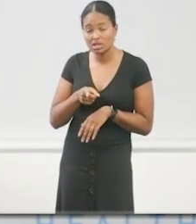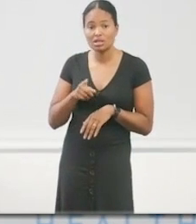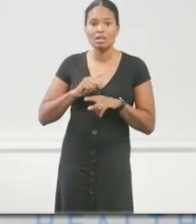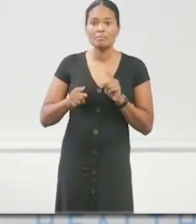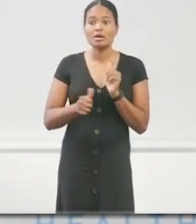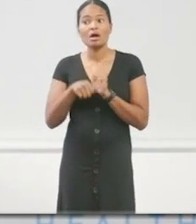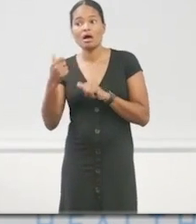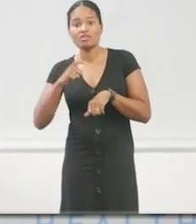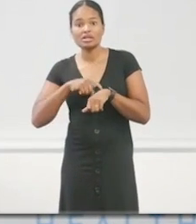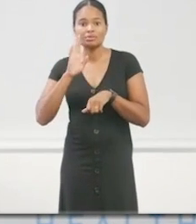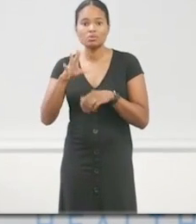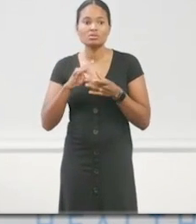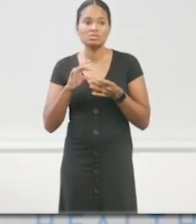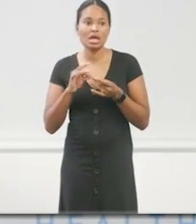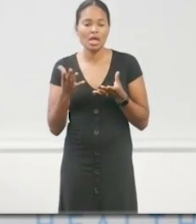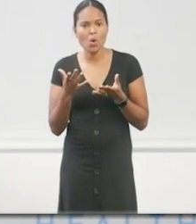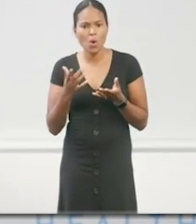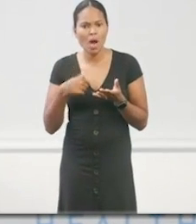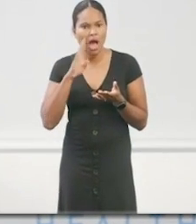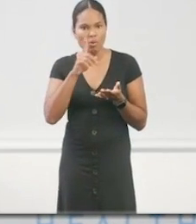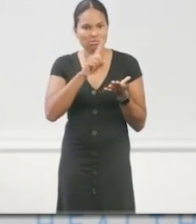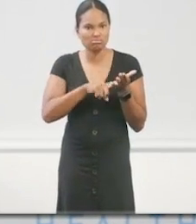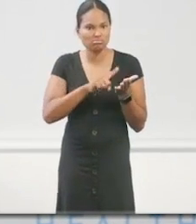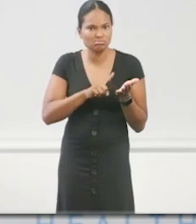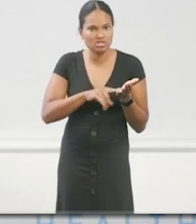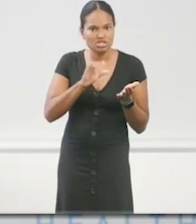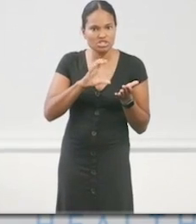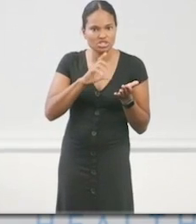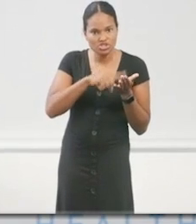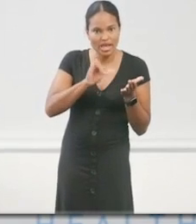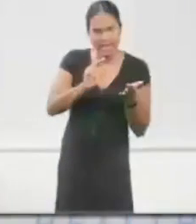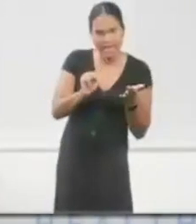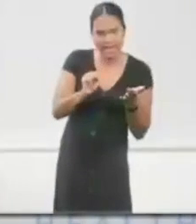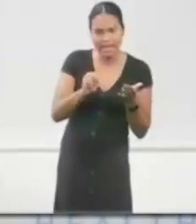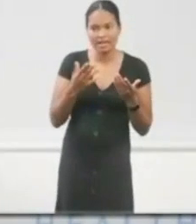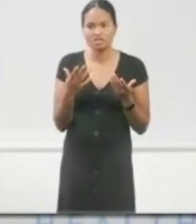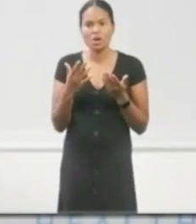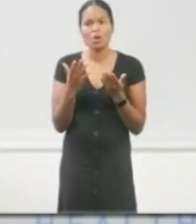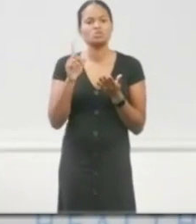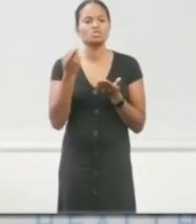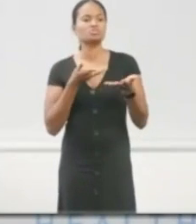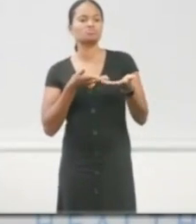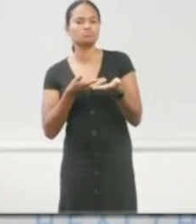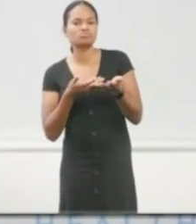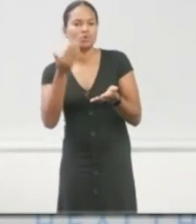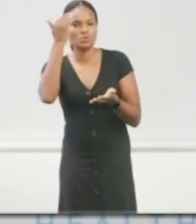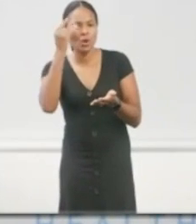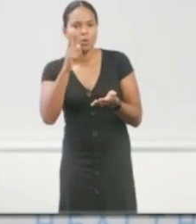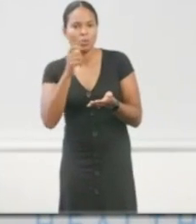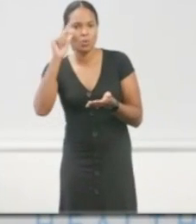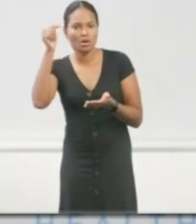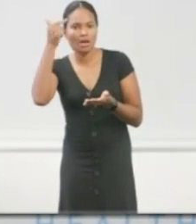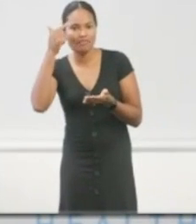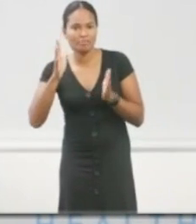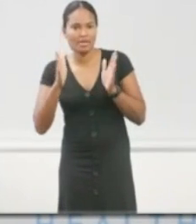say to us simply, we're going to check into that. Get to know your government officials, get to know